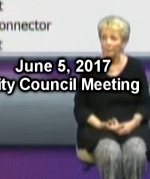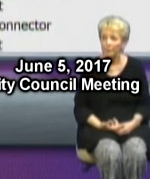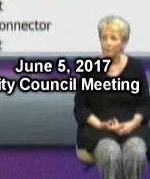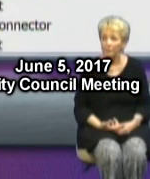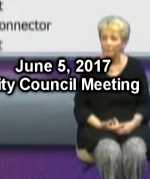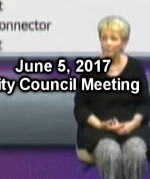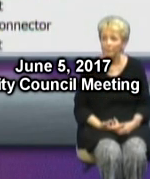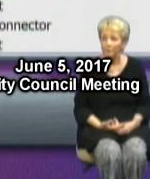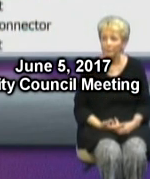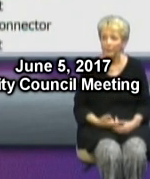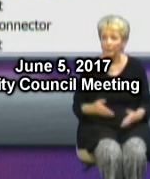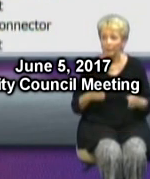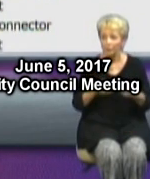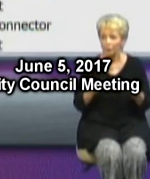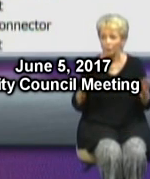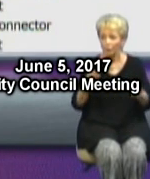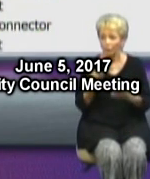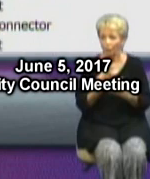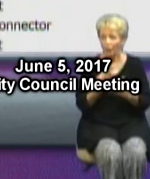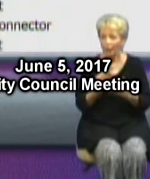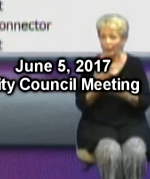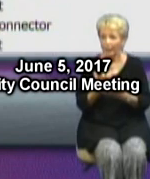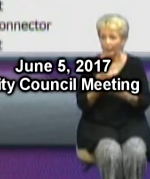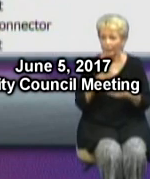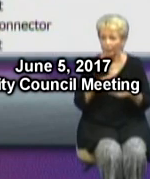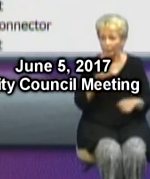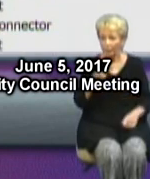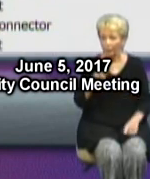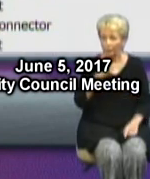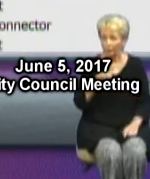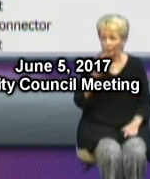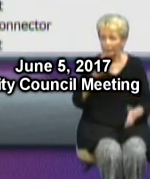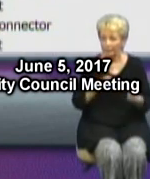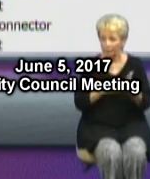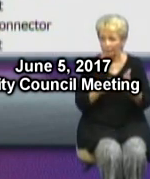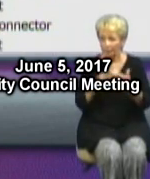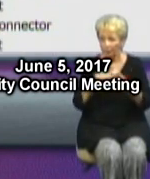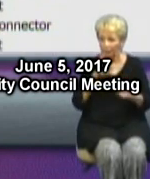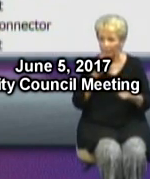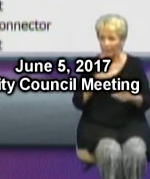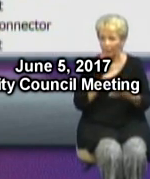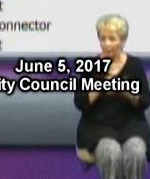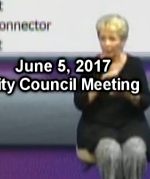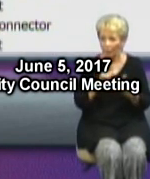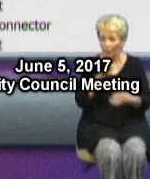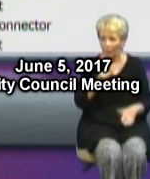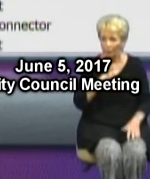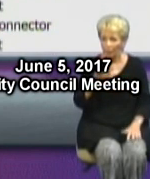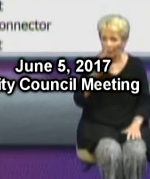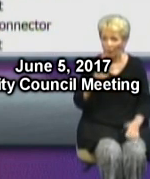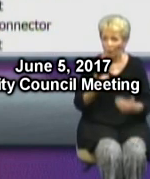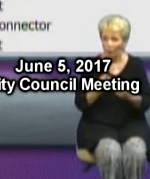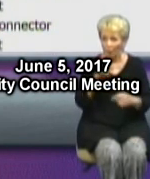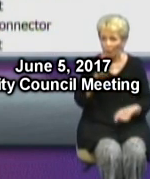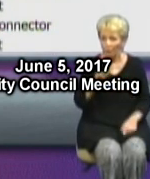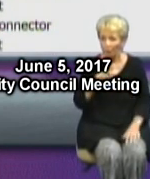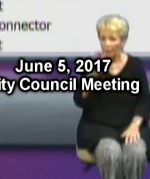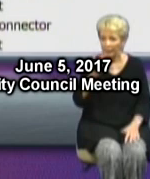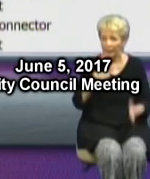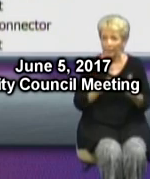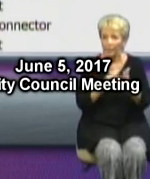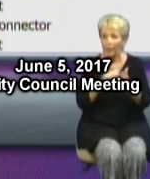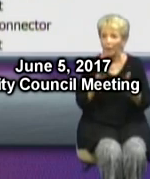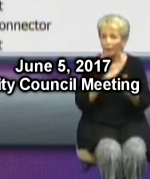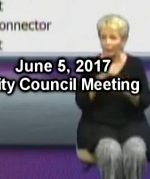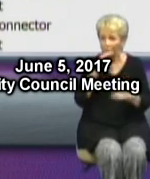General fund capital, about right at $3.6 million. We'll tell you that almost $1.9 million